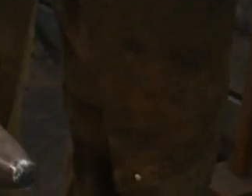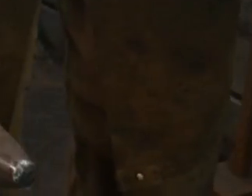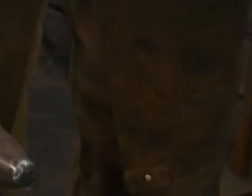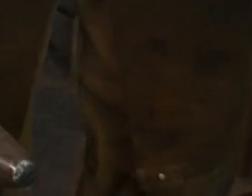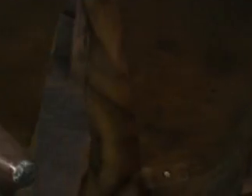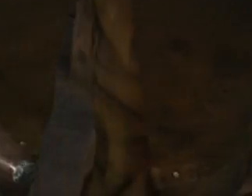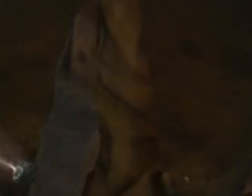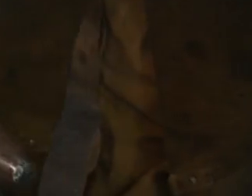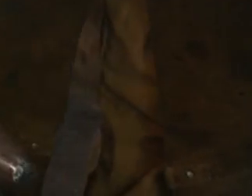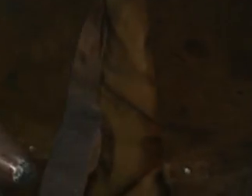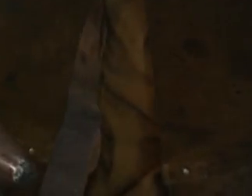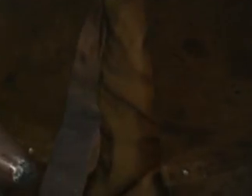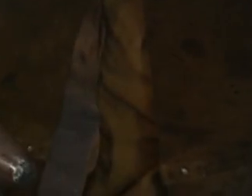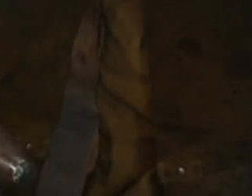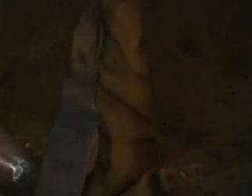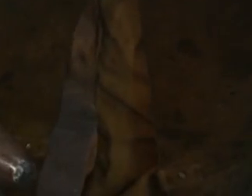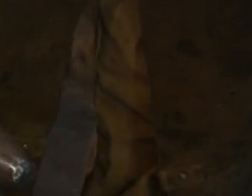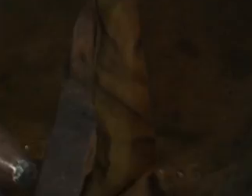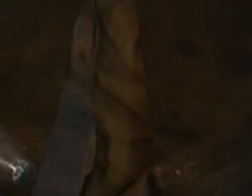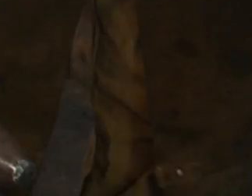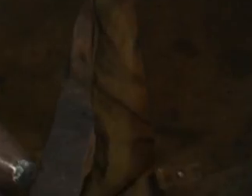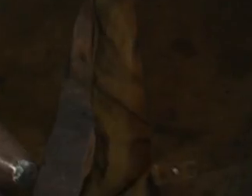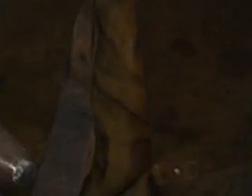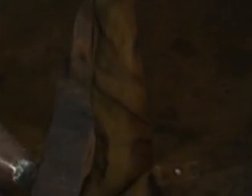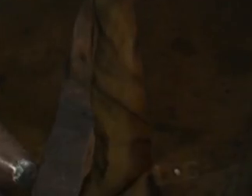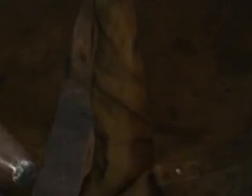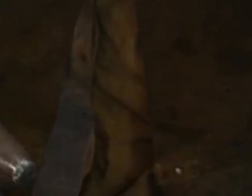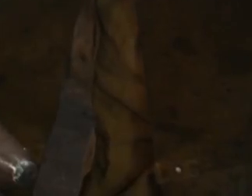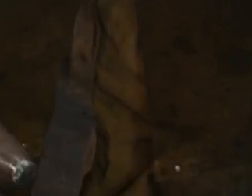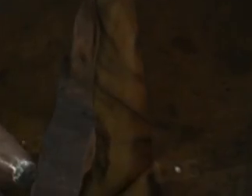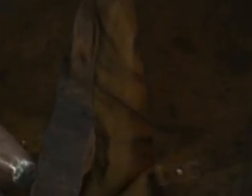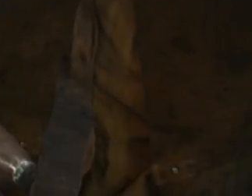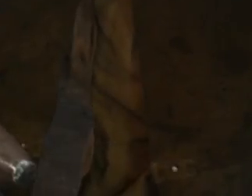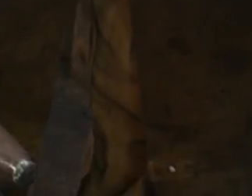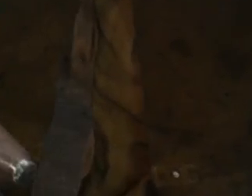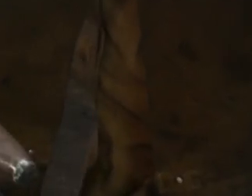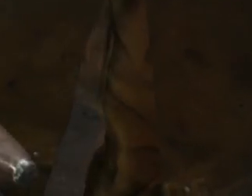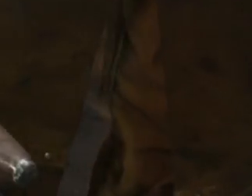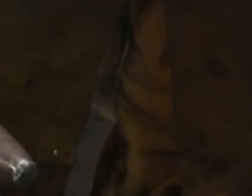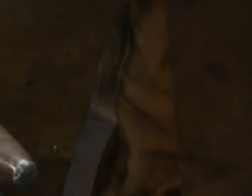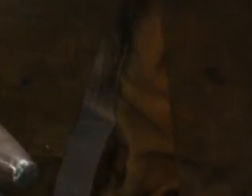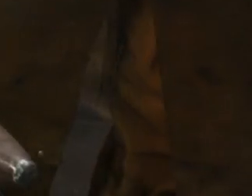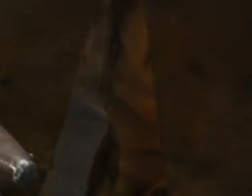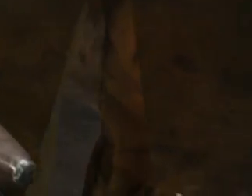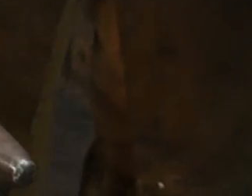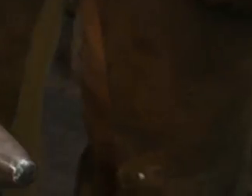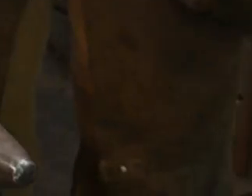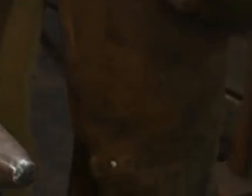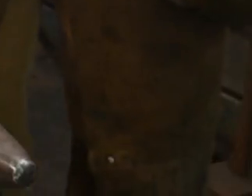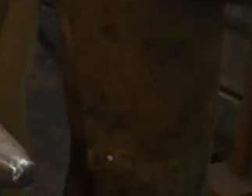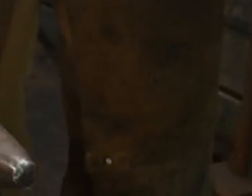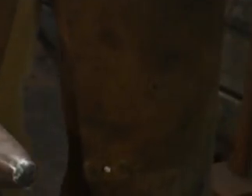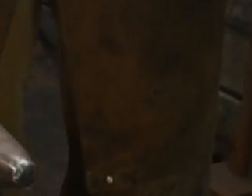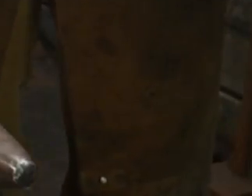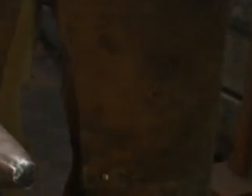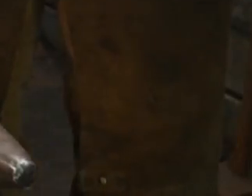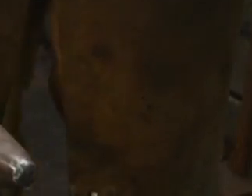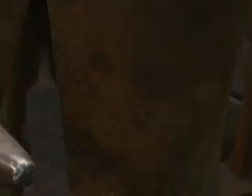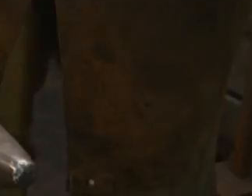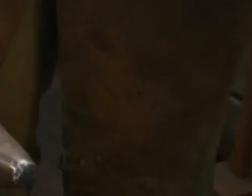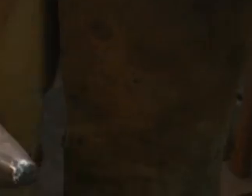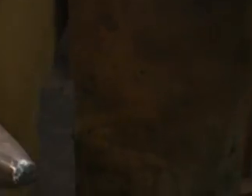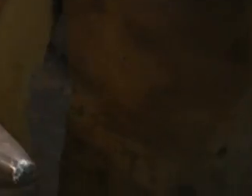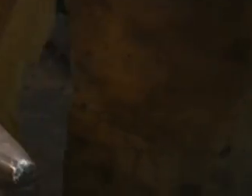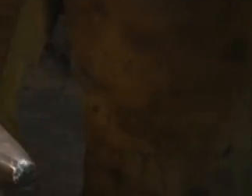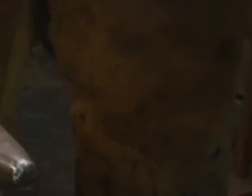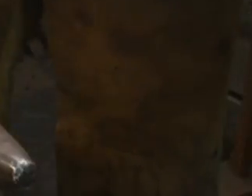It's still not as wide as it needs to be. So I'm going to get some more width on it. It's about the thickness that I want it